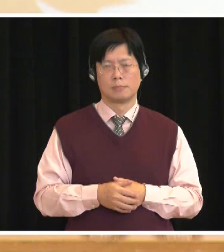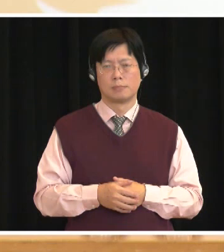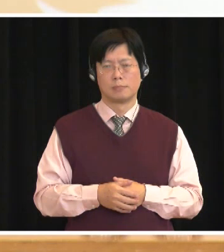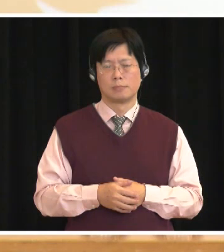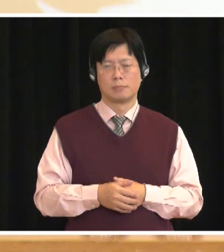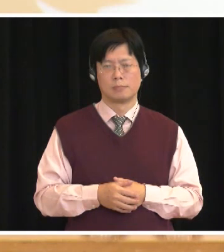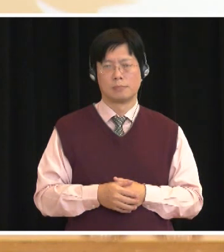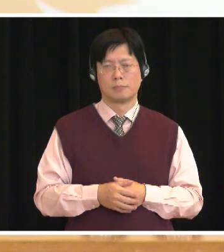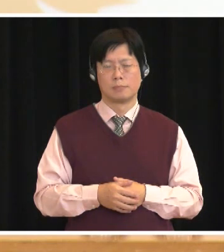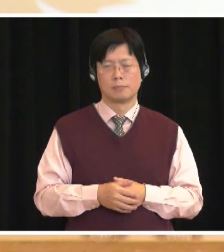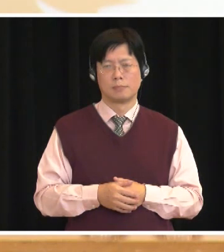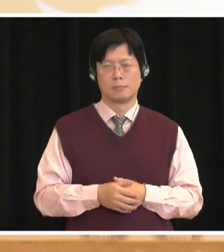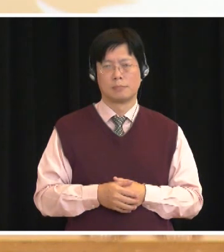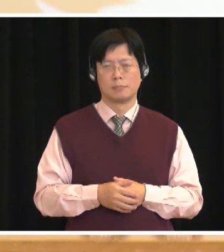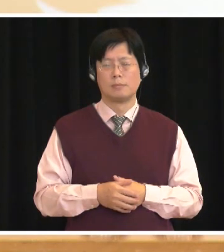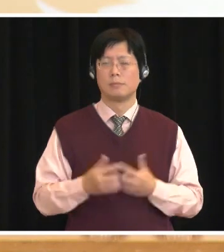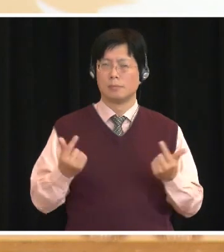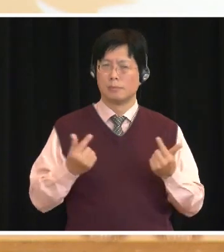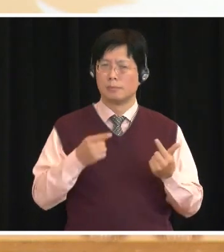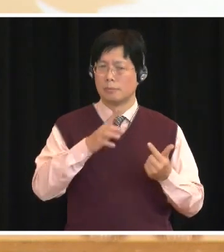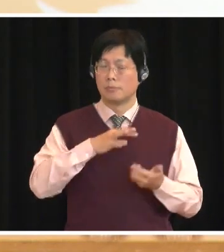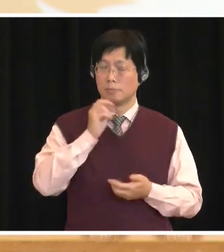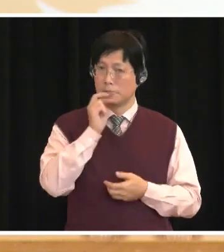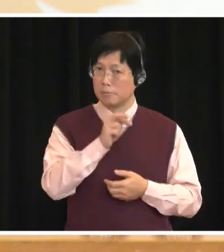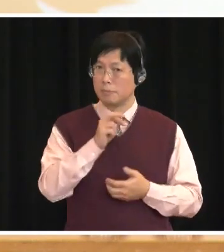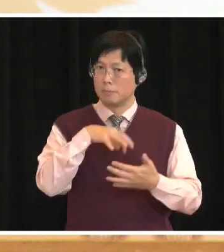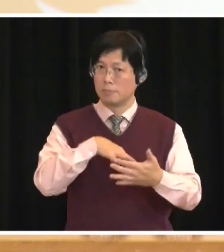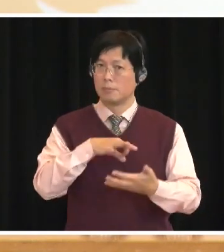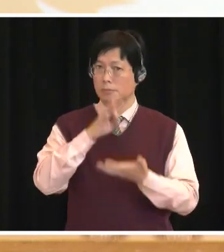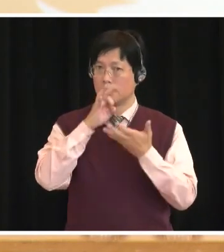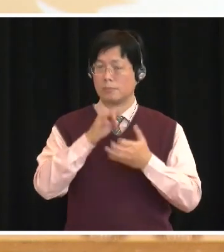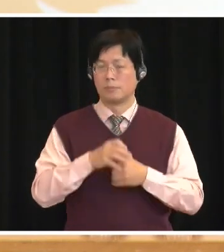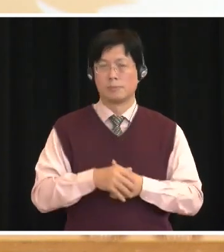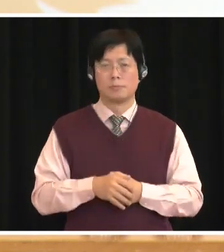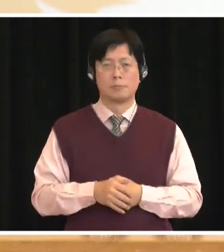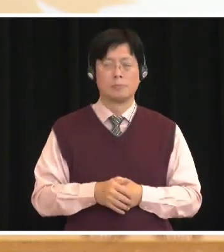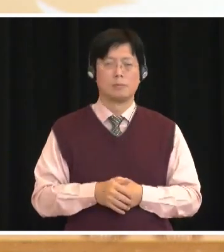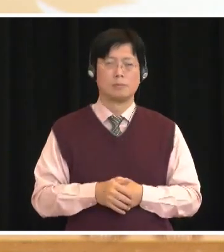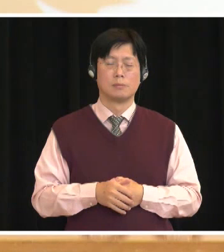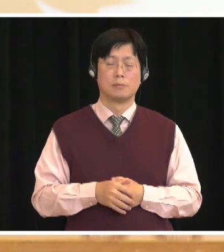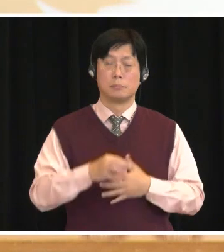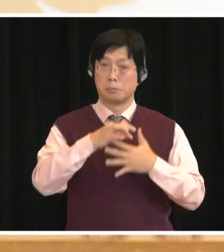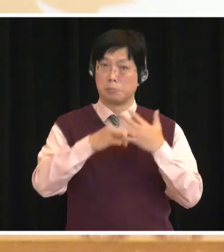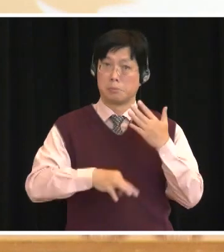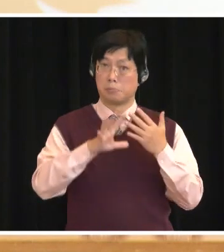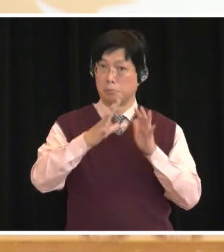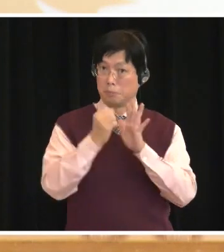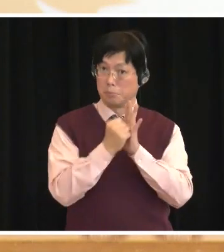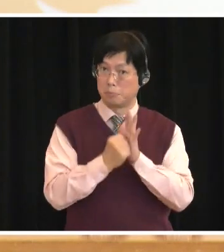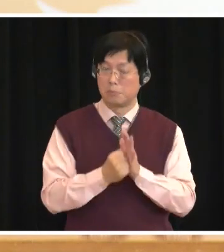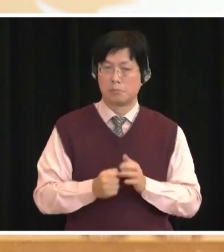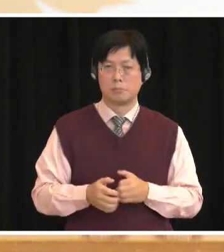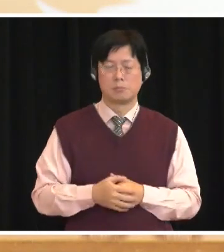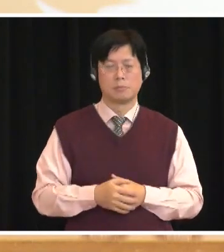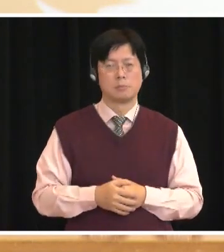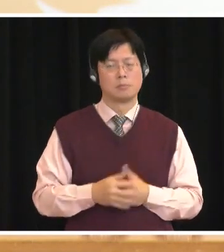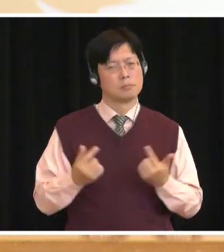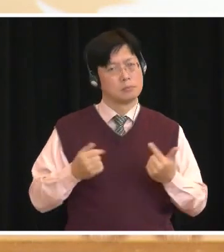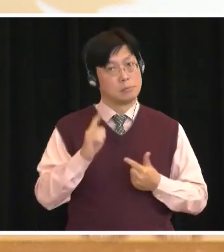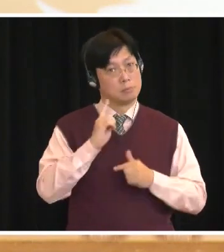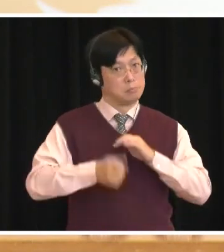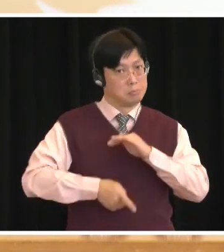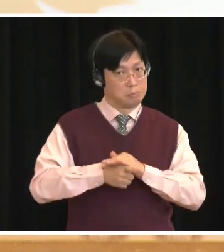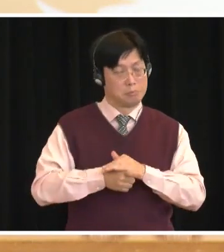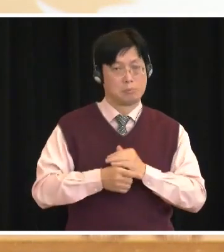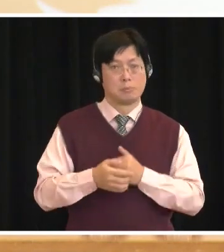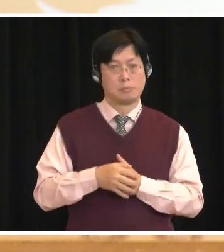sexual crimes, and they are focusing a lot on intercourse,